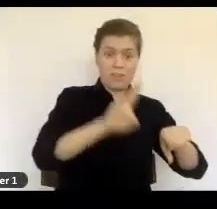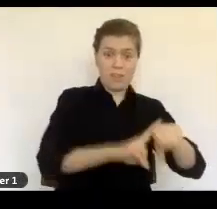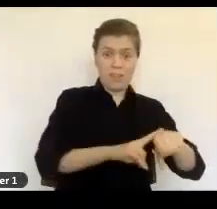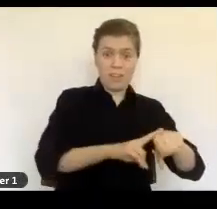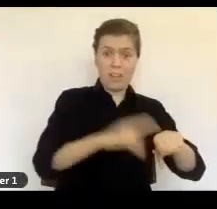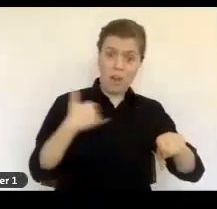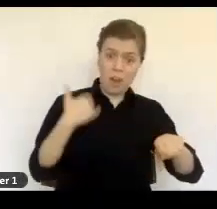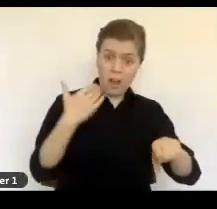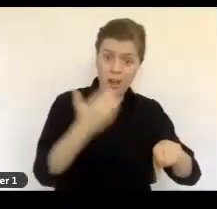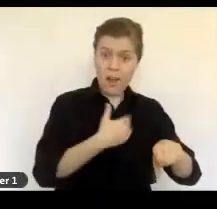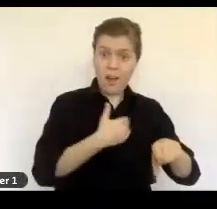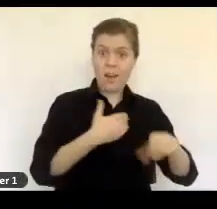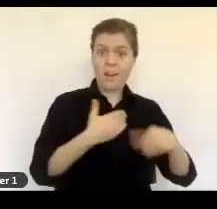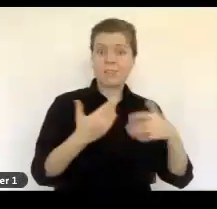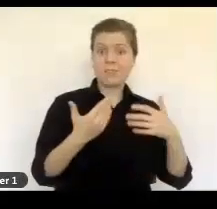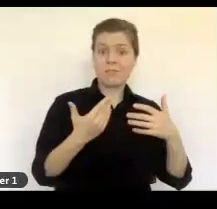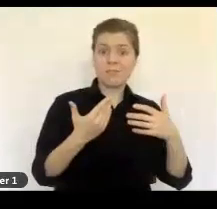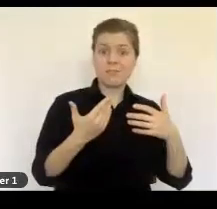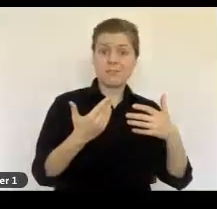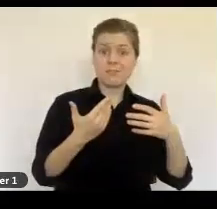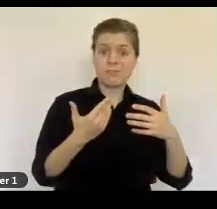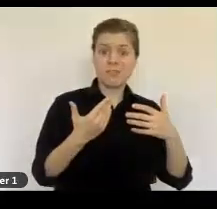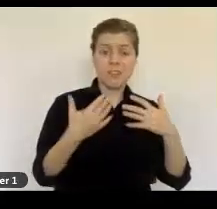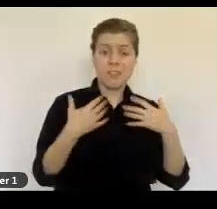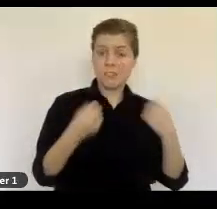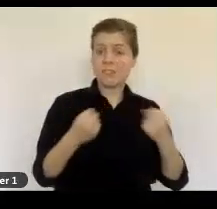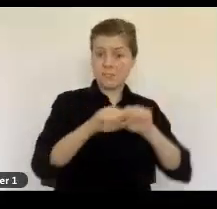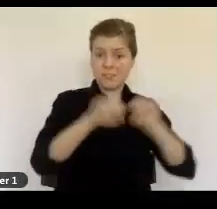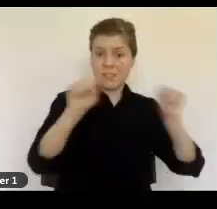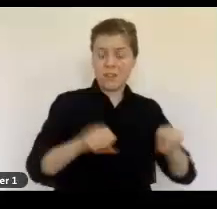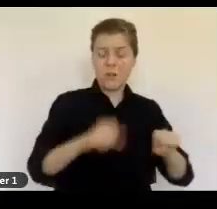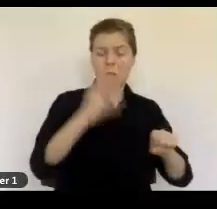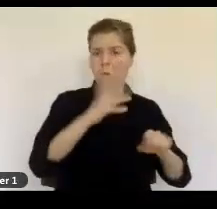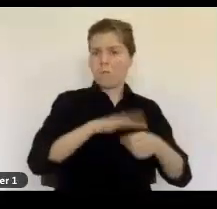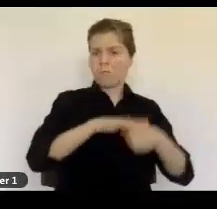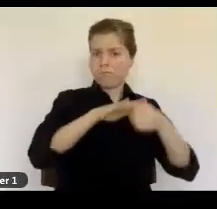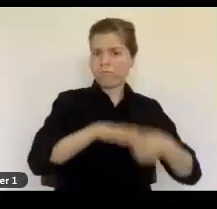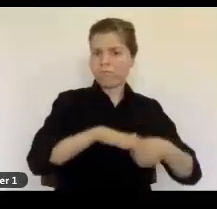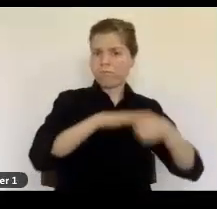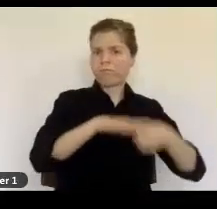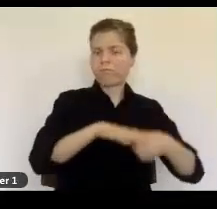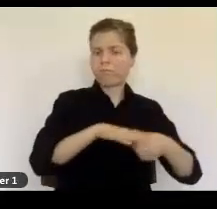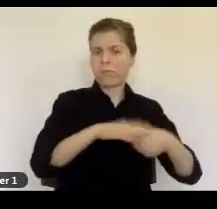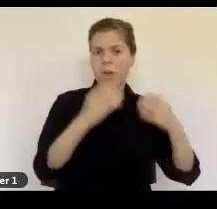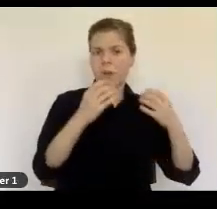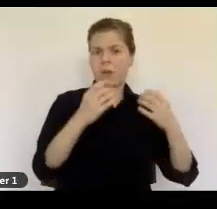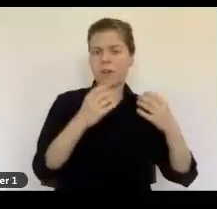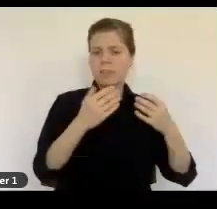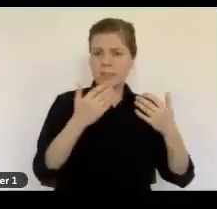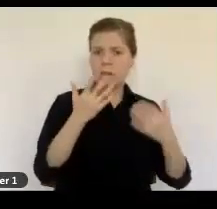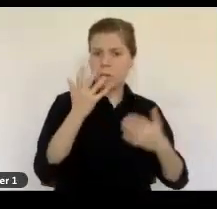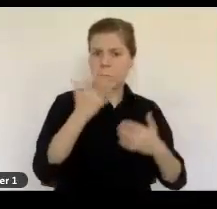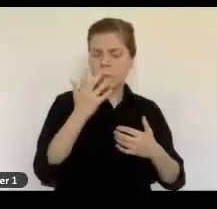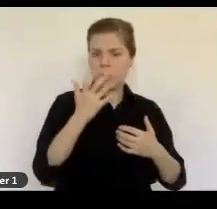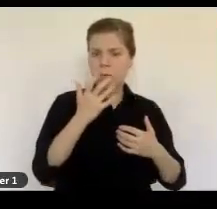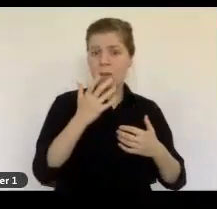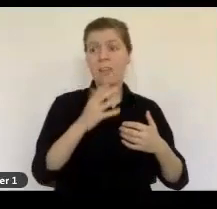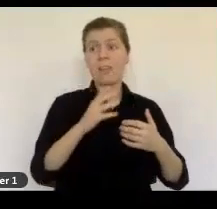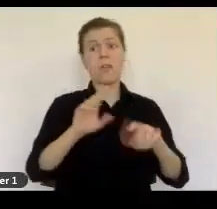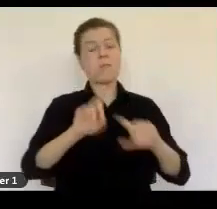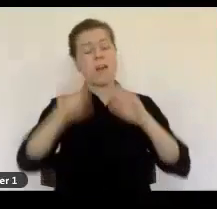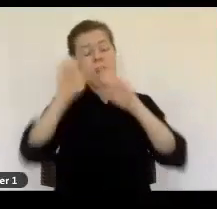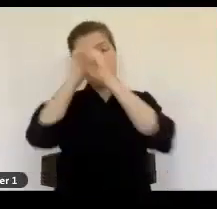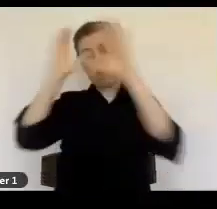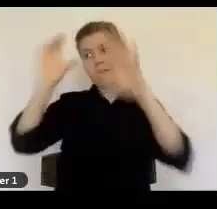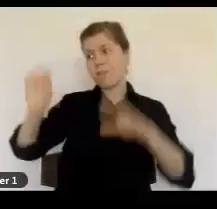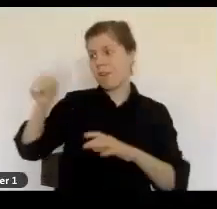And right now, COVID-19 is stressing the rich nations' health systems, and it's simply terrifying to think of what could unfold in low and